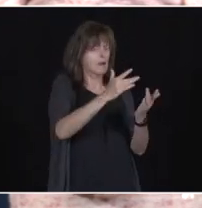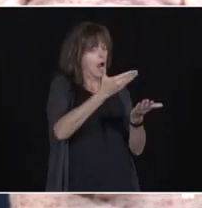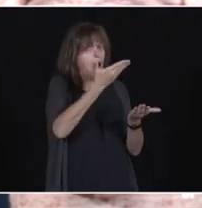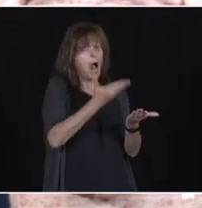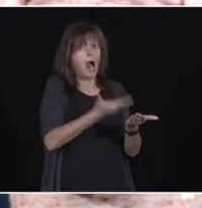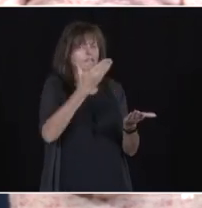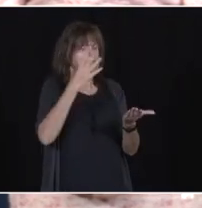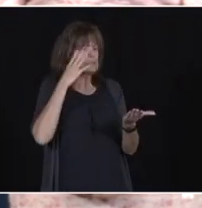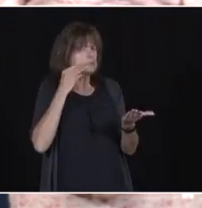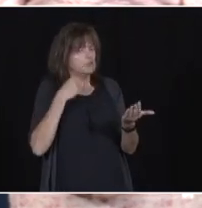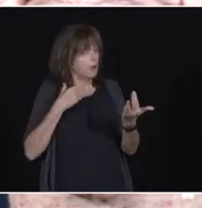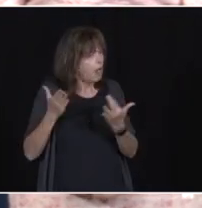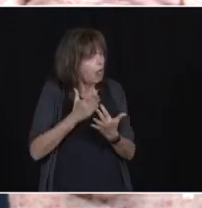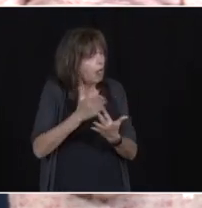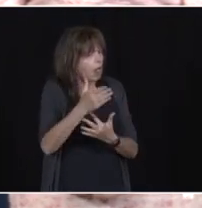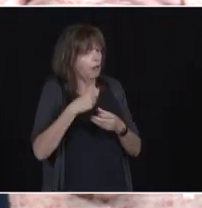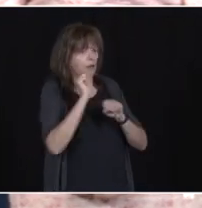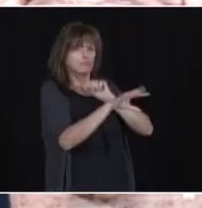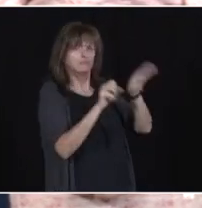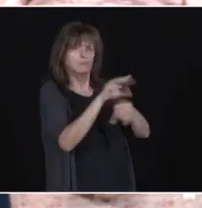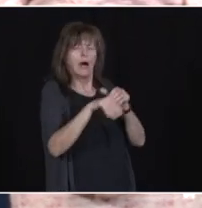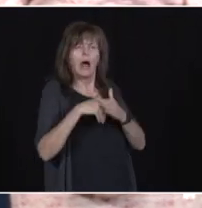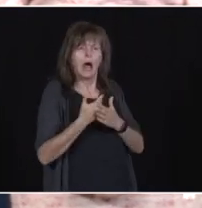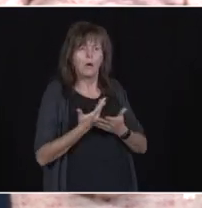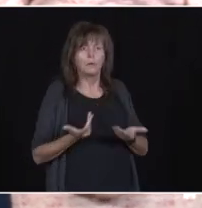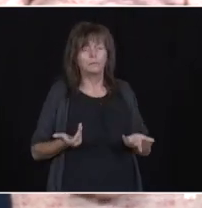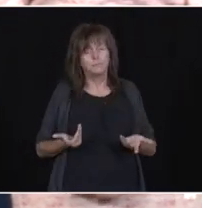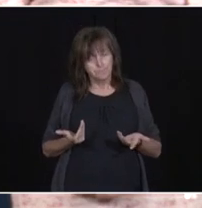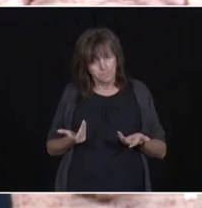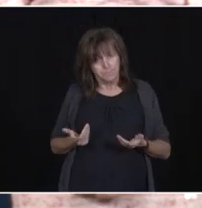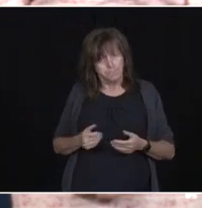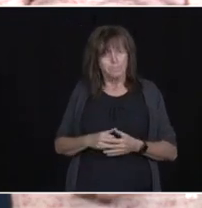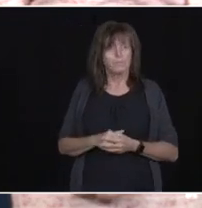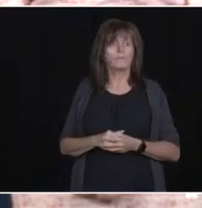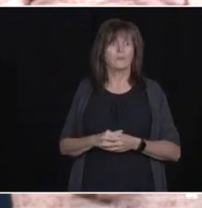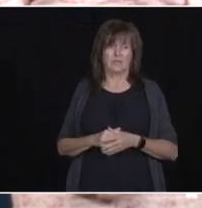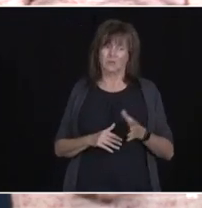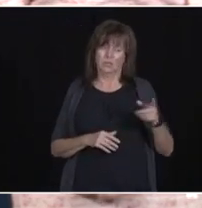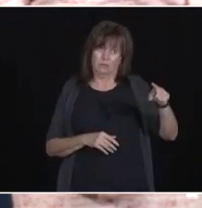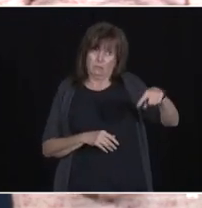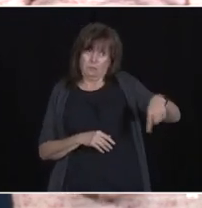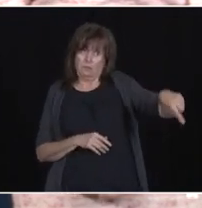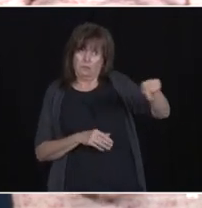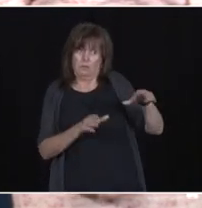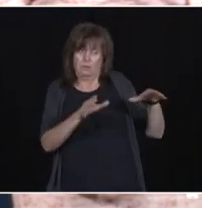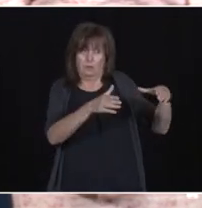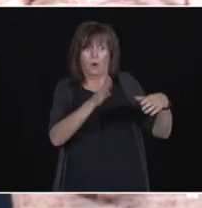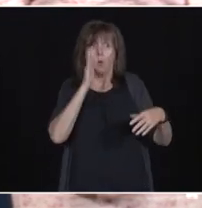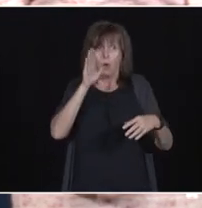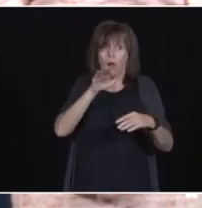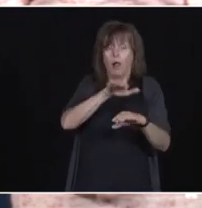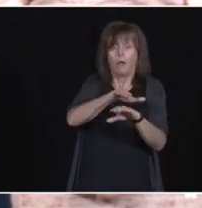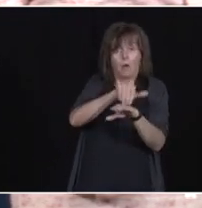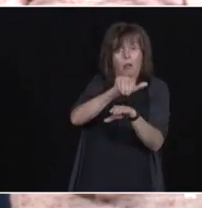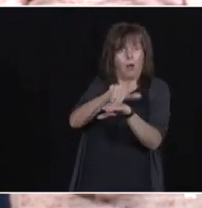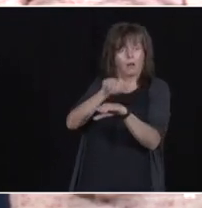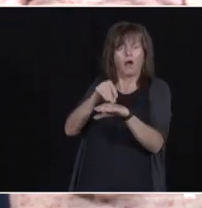people as witnesses, and they have the authority to call as many, including myself, and any minister.